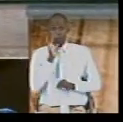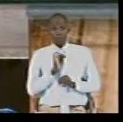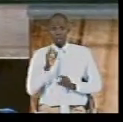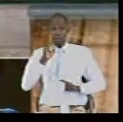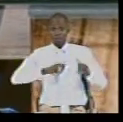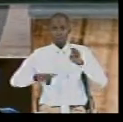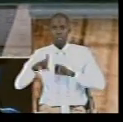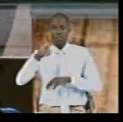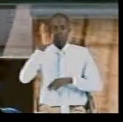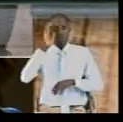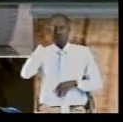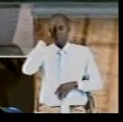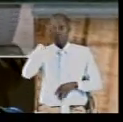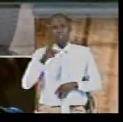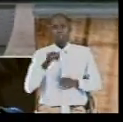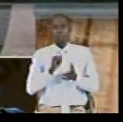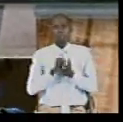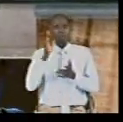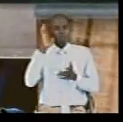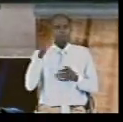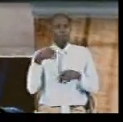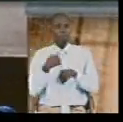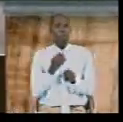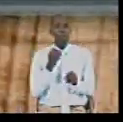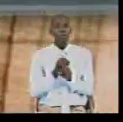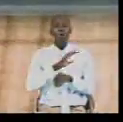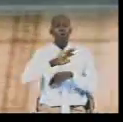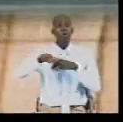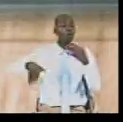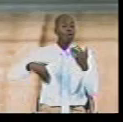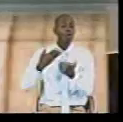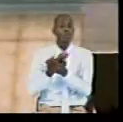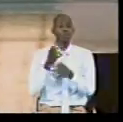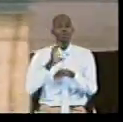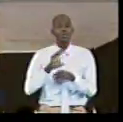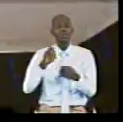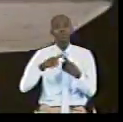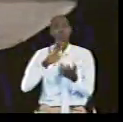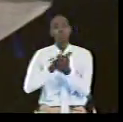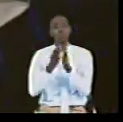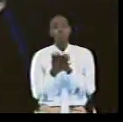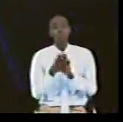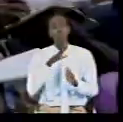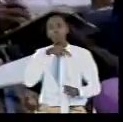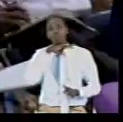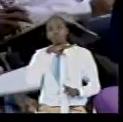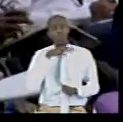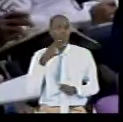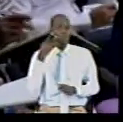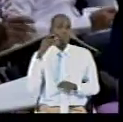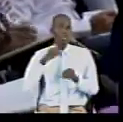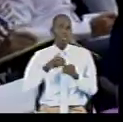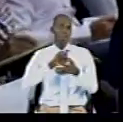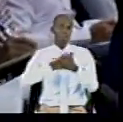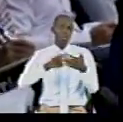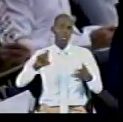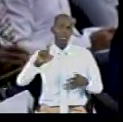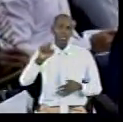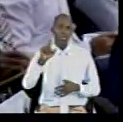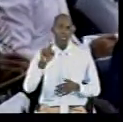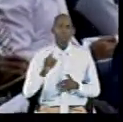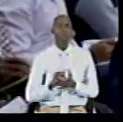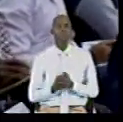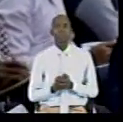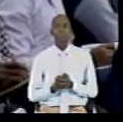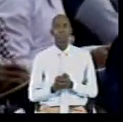can corrupt the whole congregation. Look at verse 11. In verse 11, it tells us,